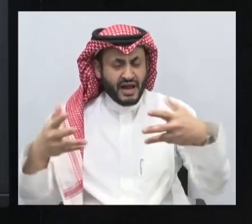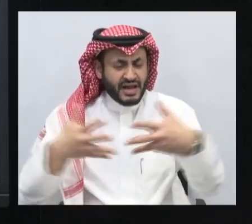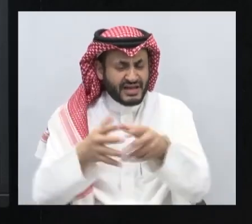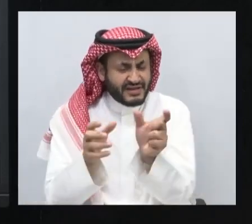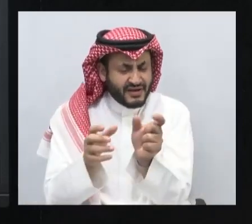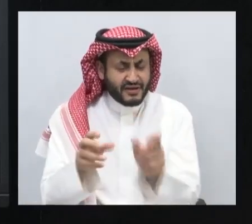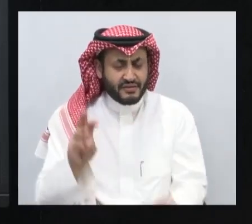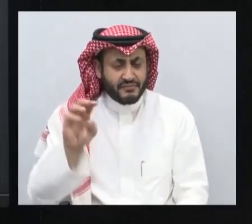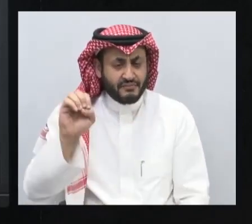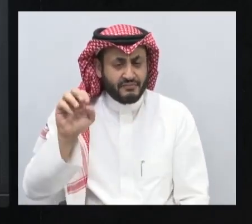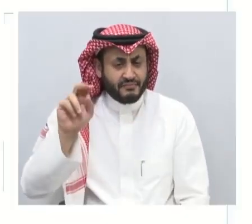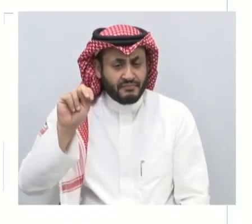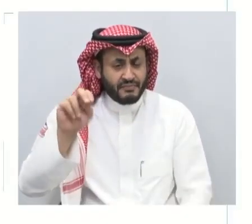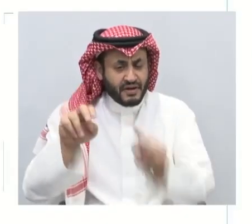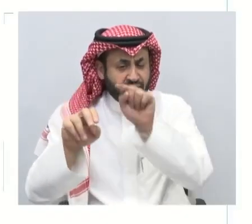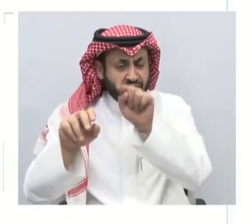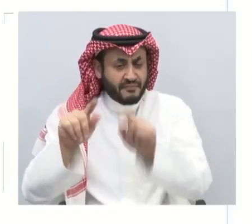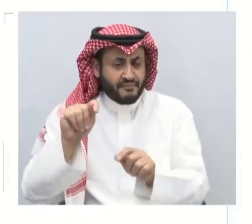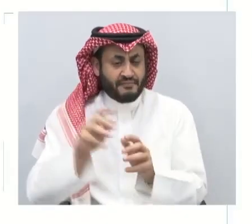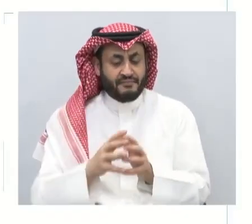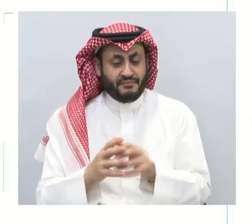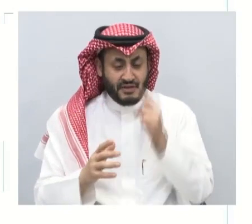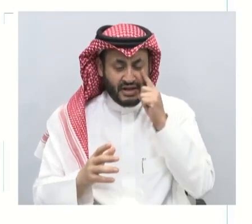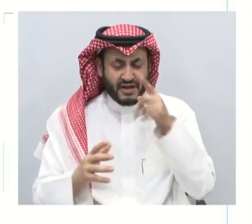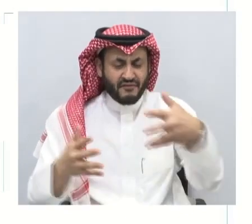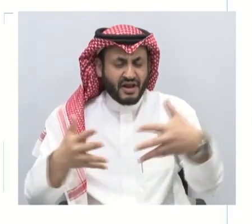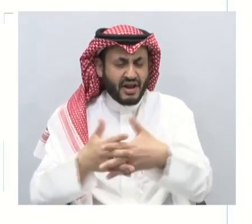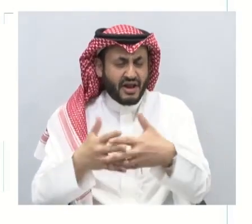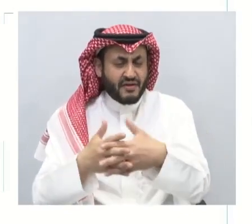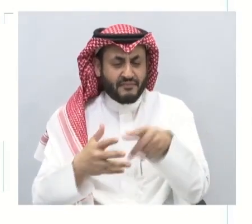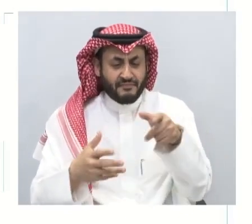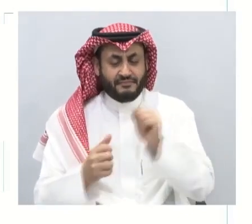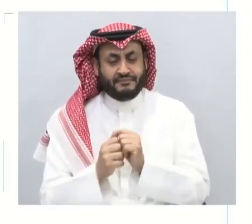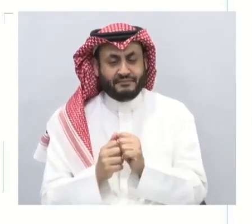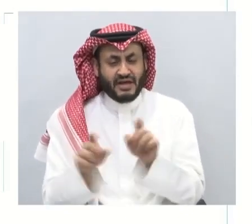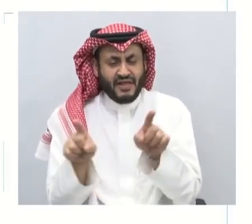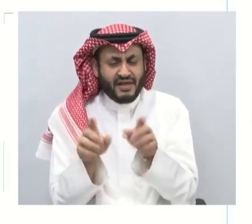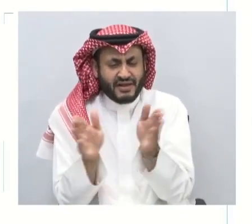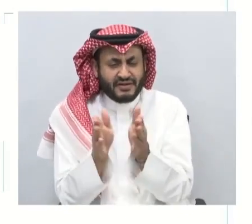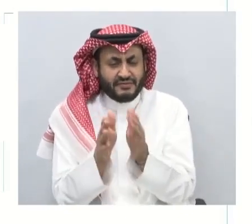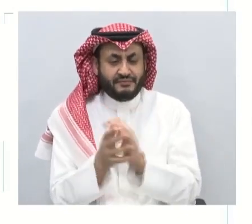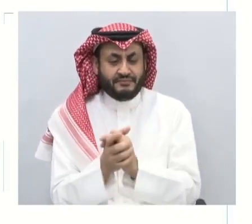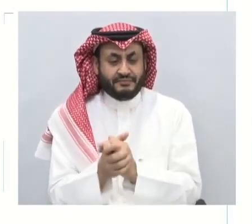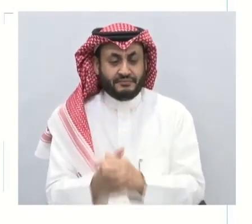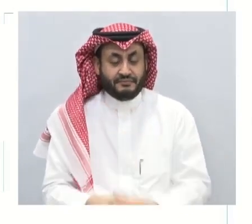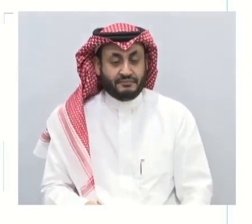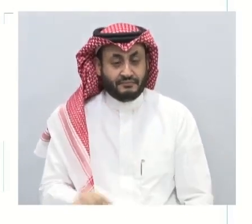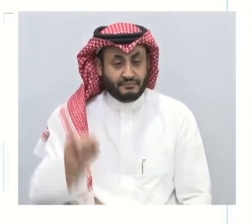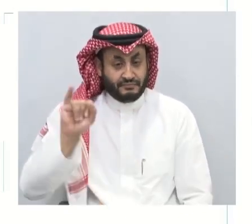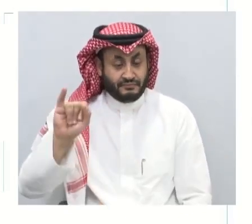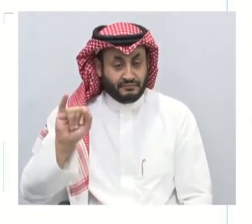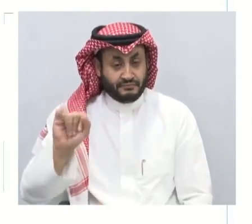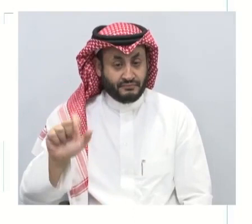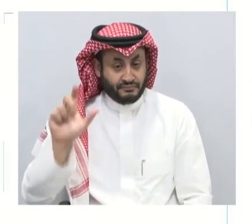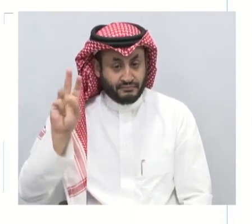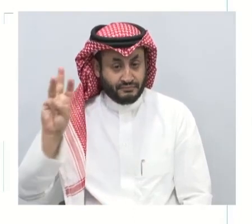I won't. Okay, here you can see the contractions of using will with pronouns. You can say, I'll go to school,